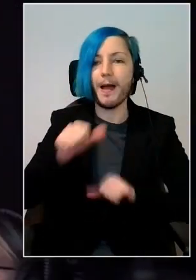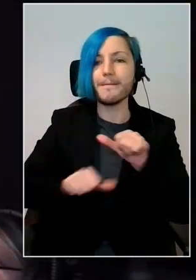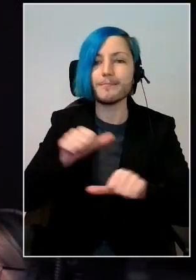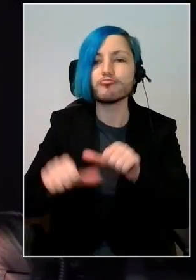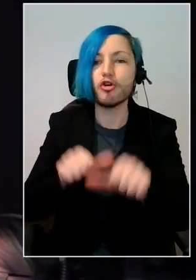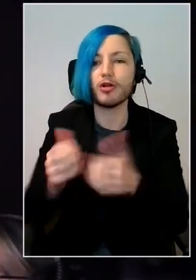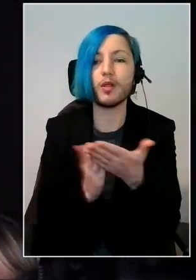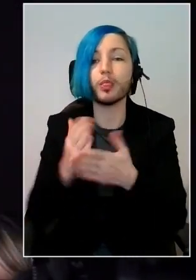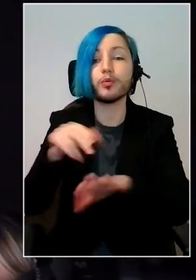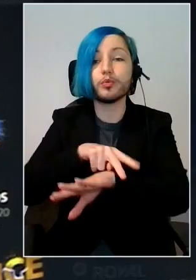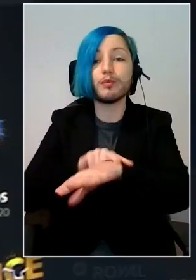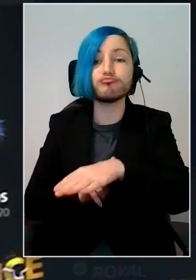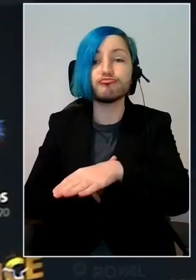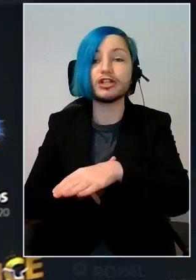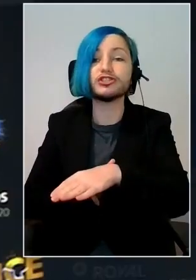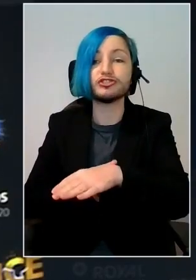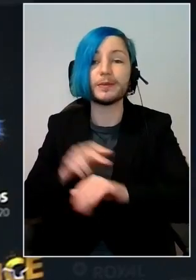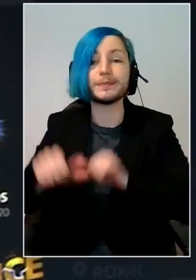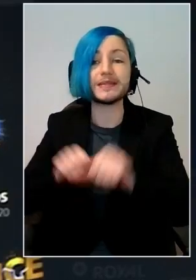apprenticeship.